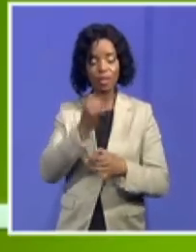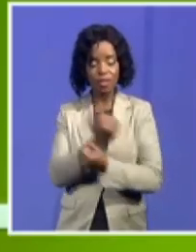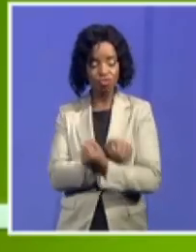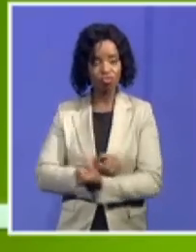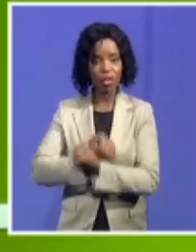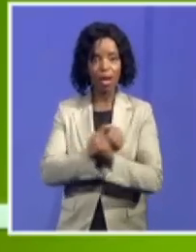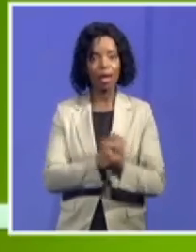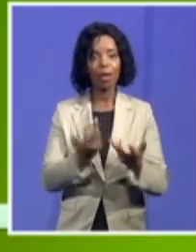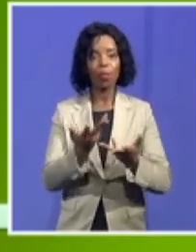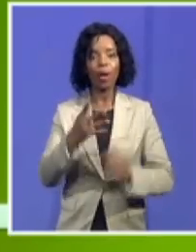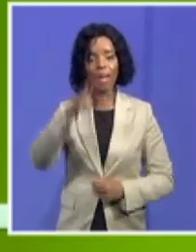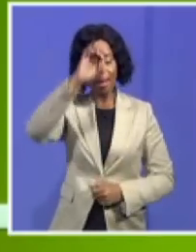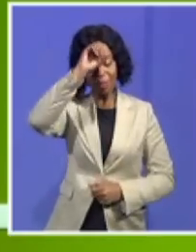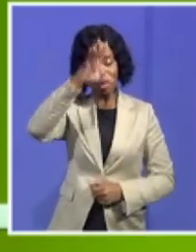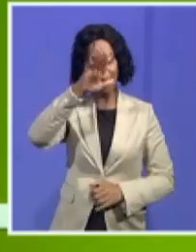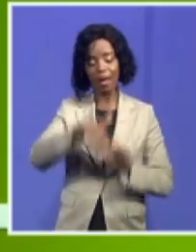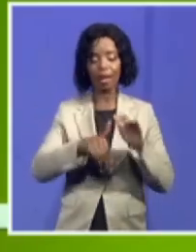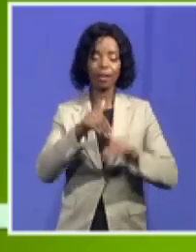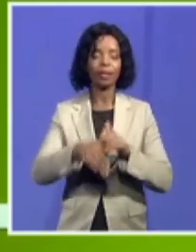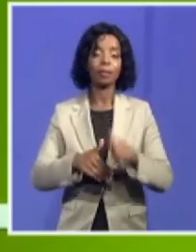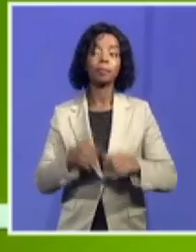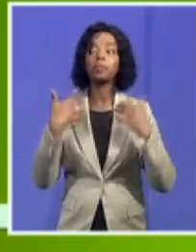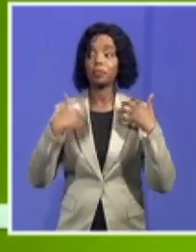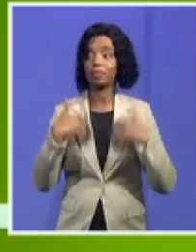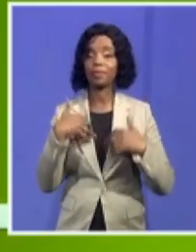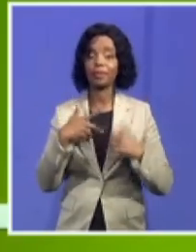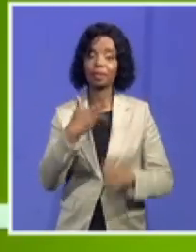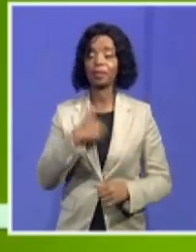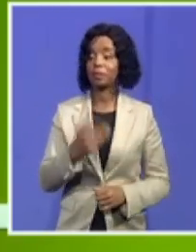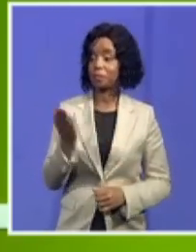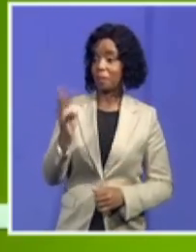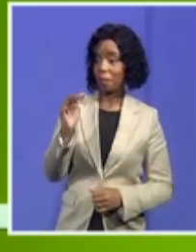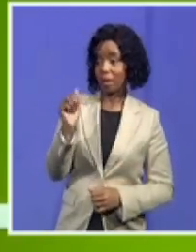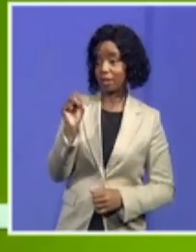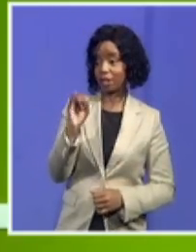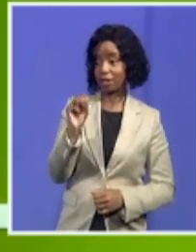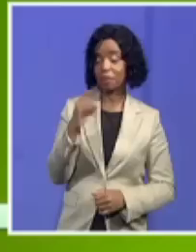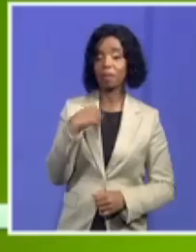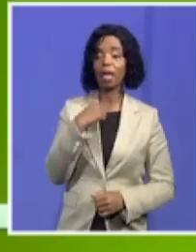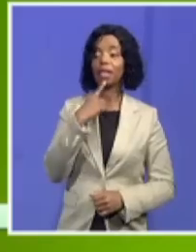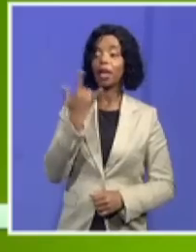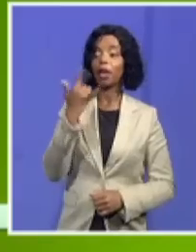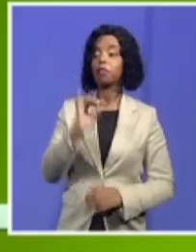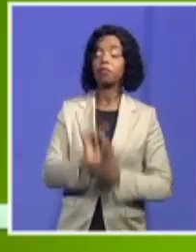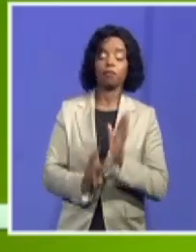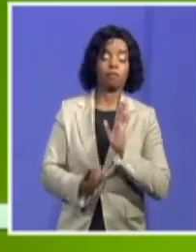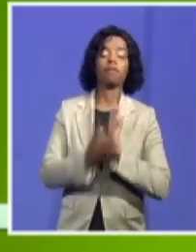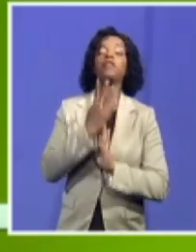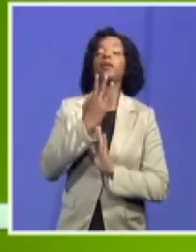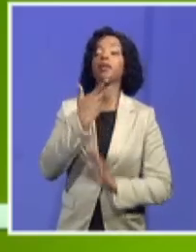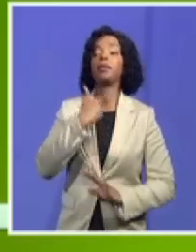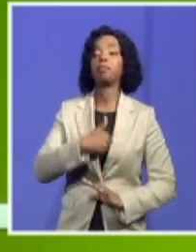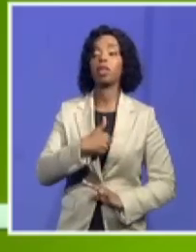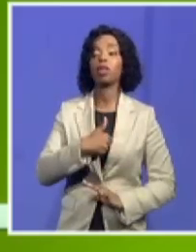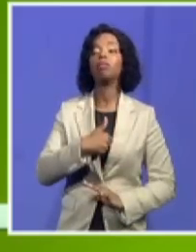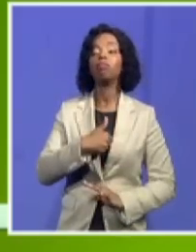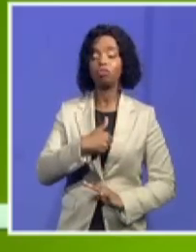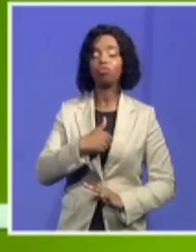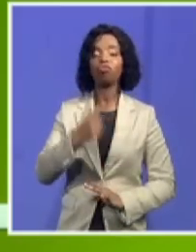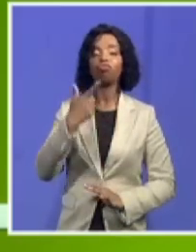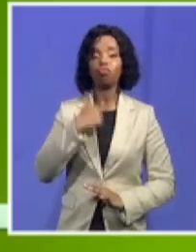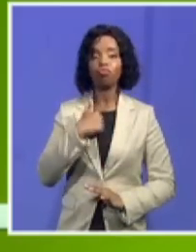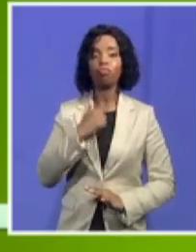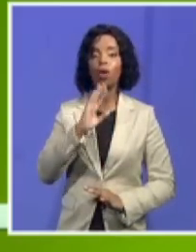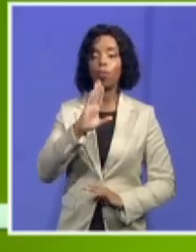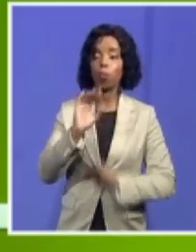away, President Masisi, I said, when I get fired from my job, I'm going to apply for a job to go and work on this type